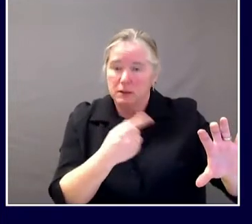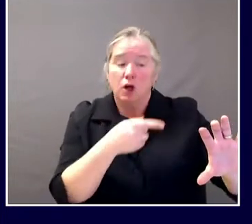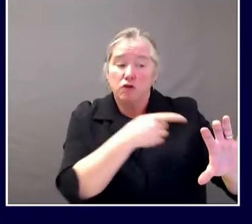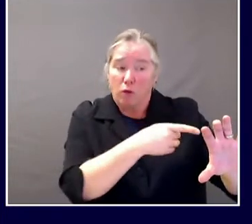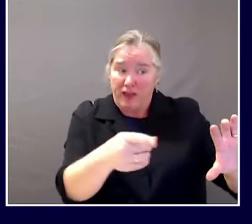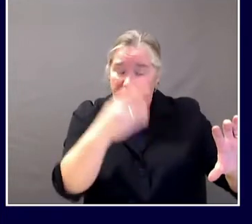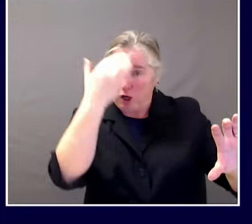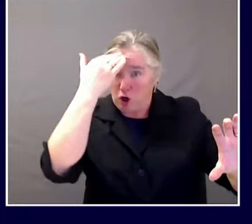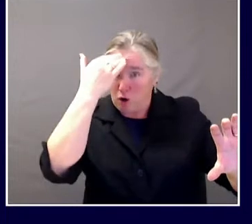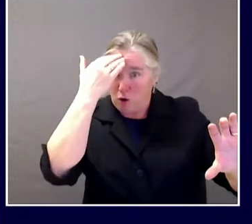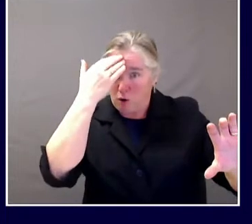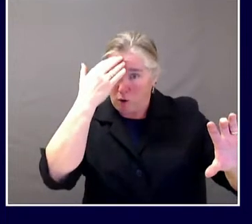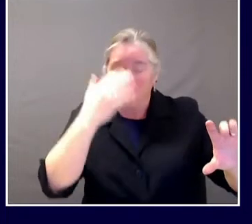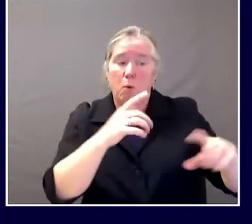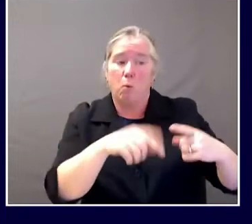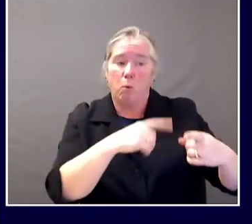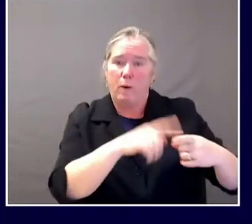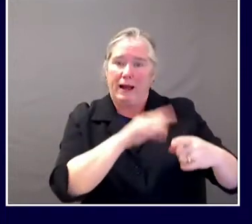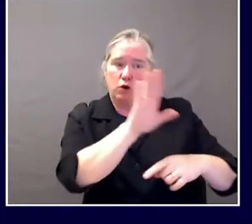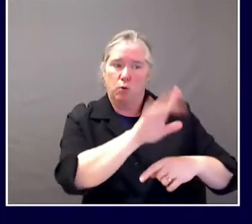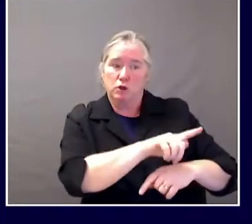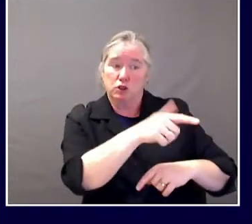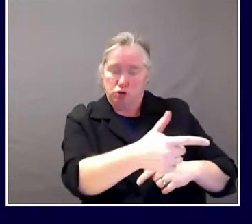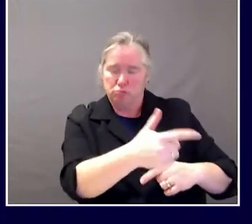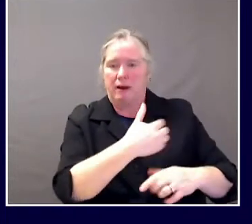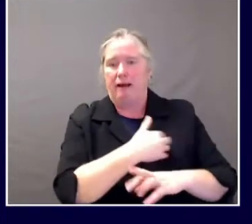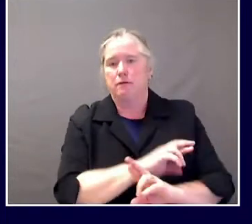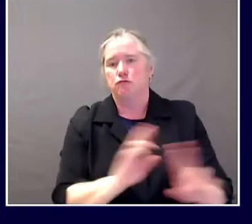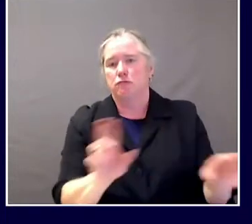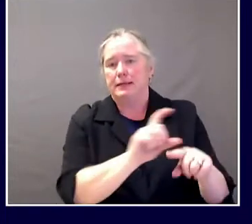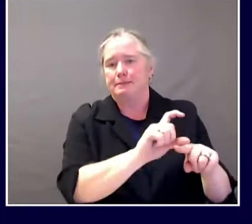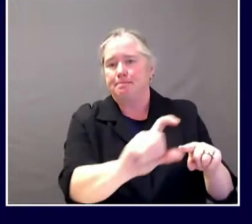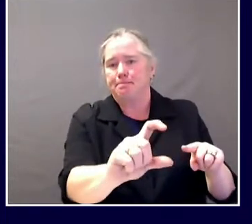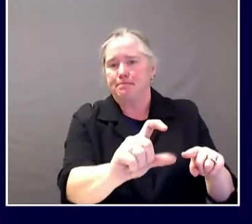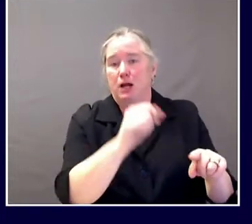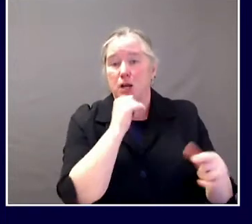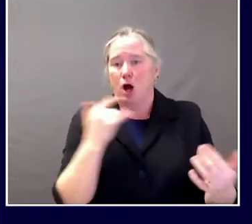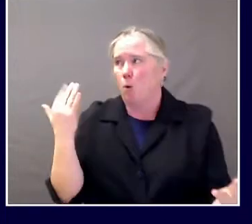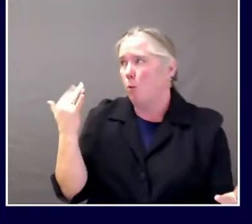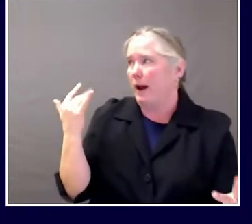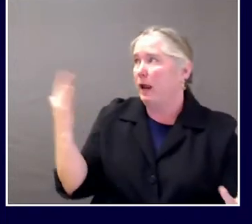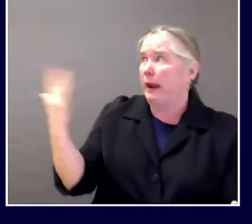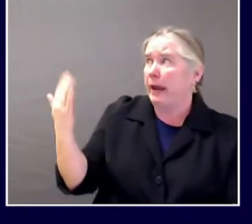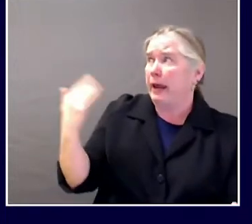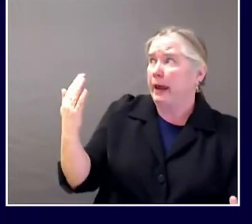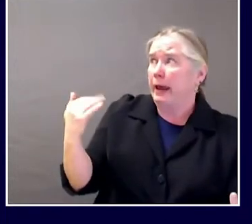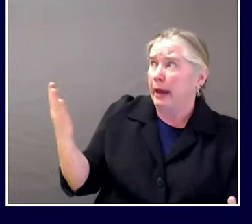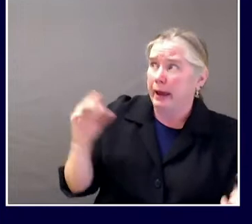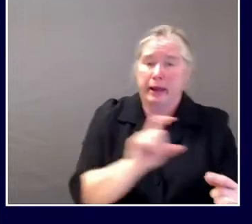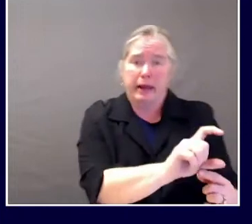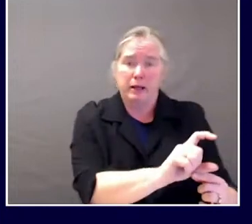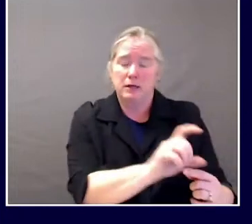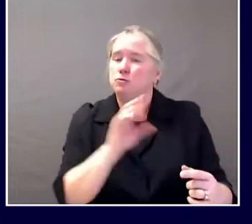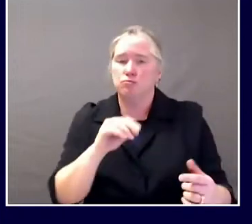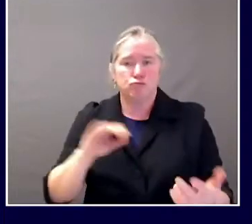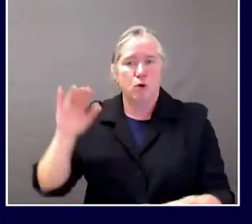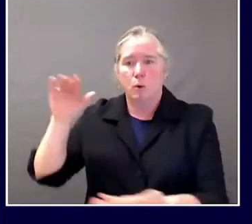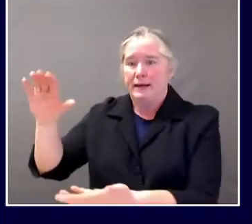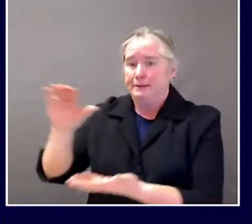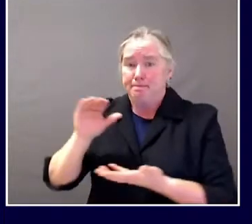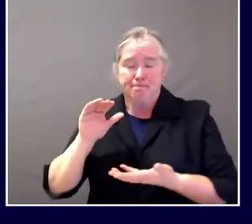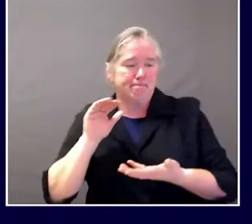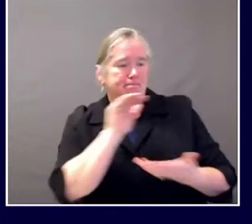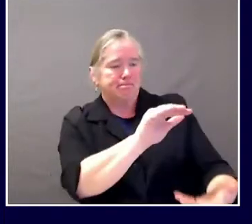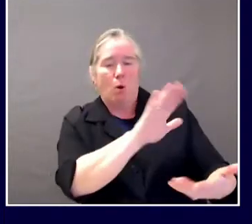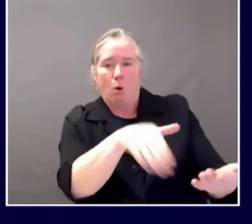that when their clinic got scheduled on site, there would be vaccine available to them. That program is not under our